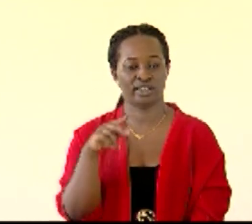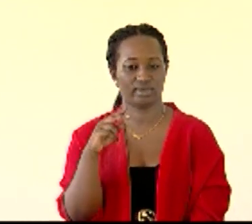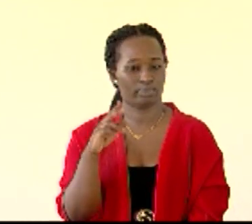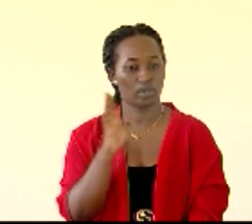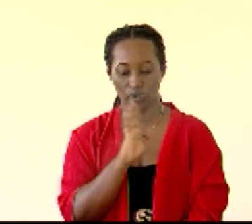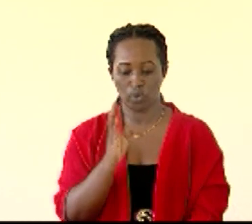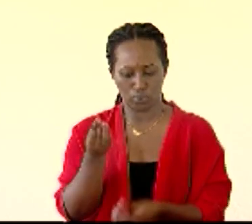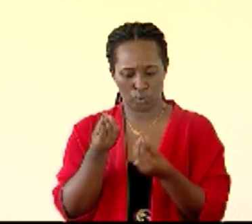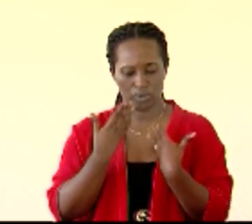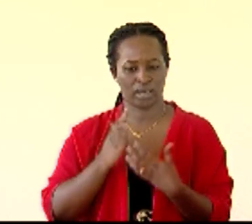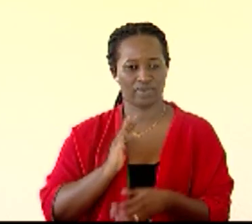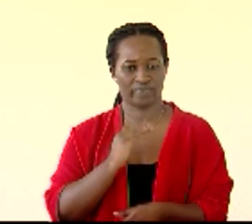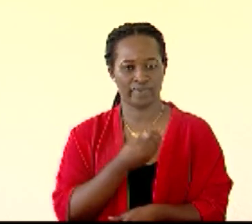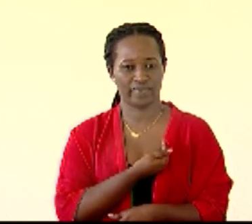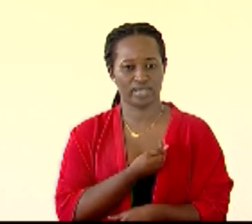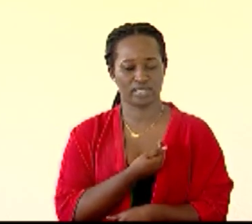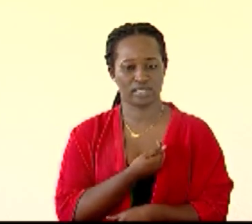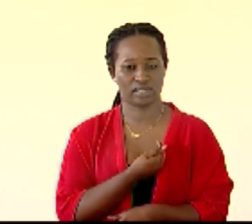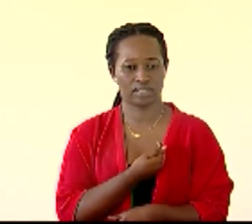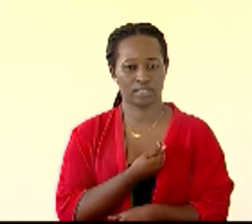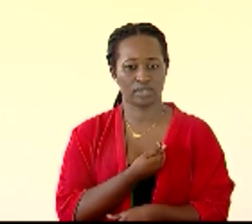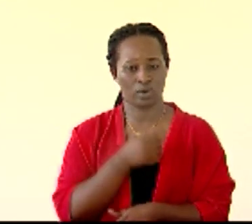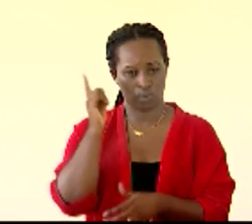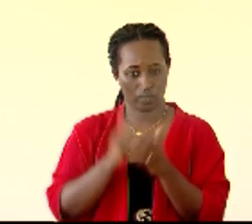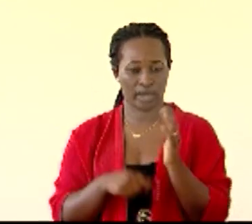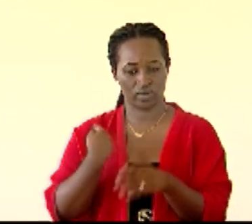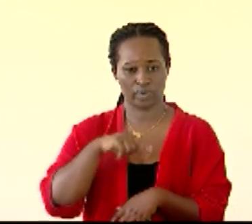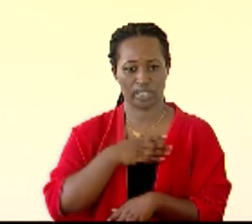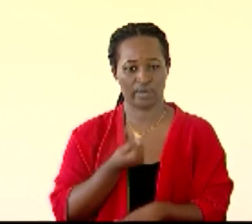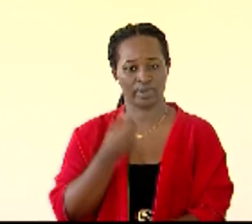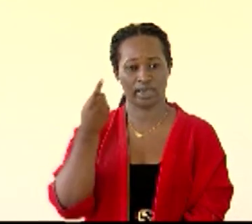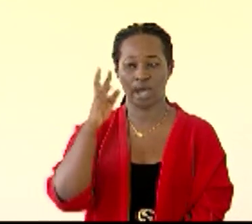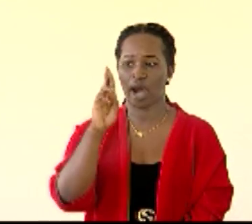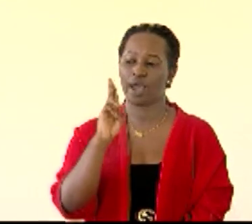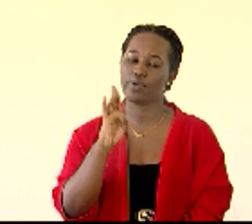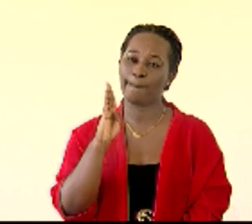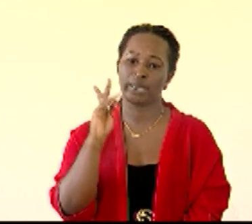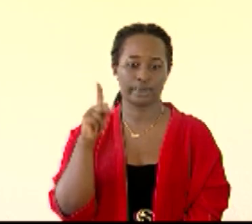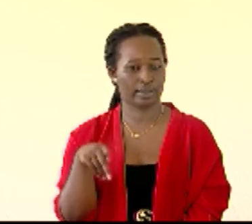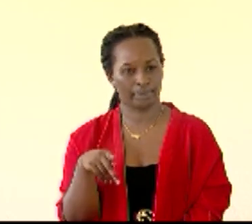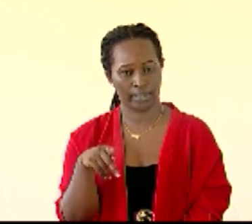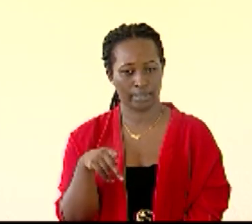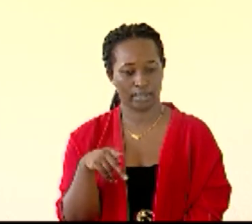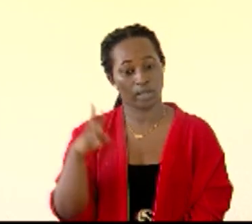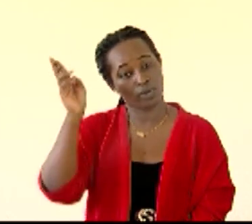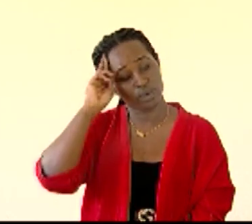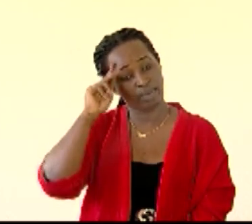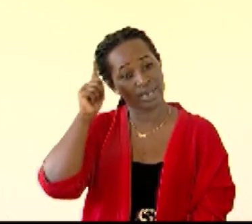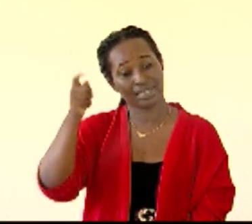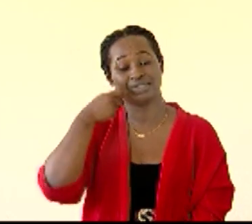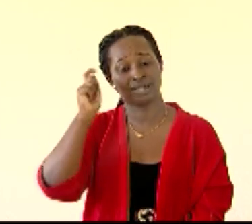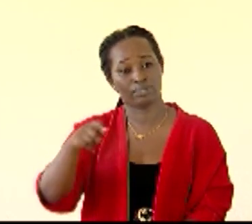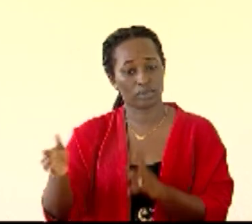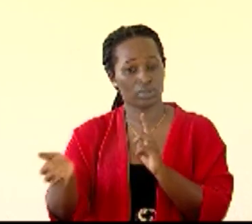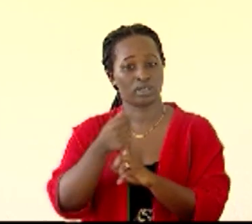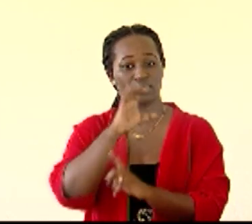to give us our acceptor molecule, which we do have here, RUBP. Remember, this is supposed to receive